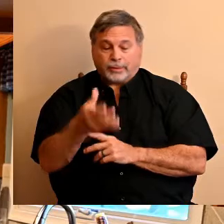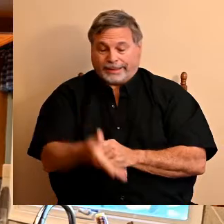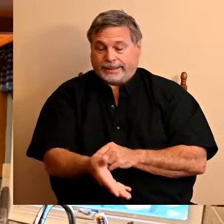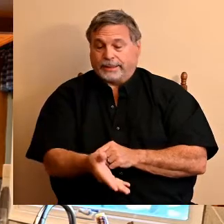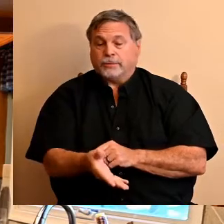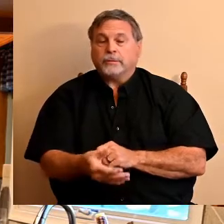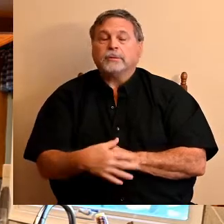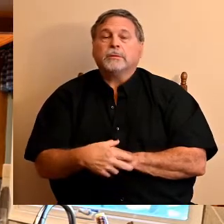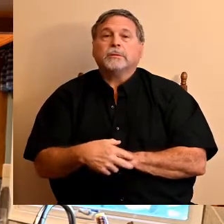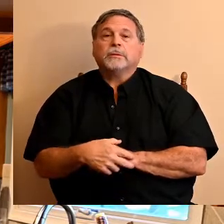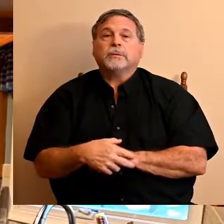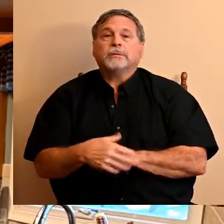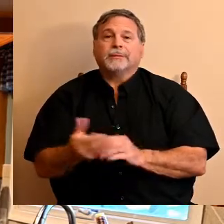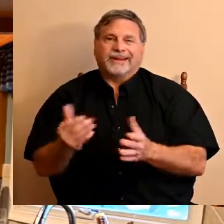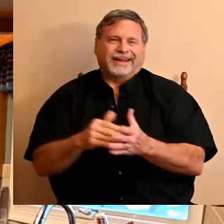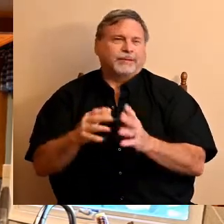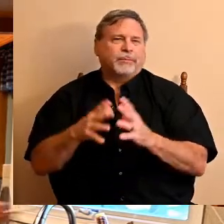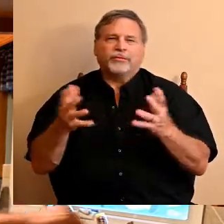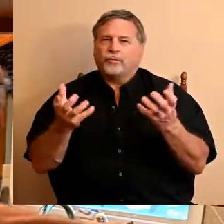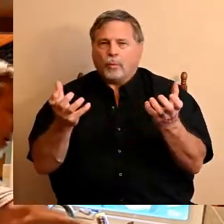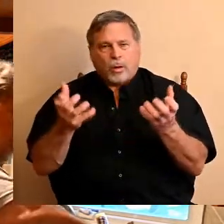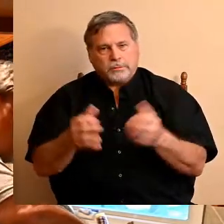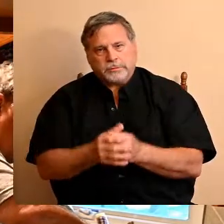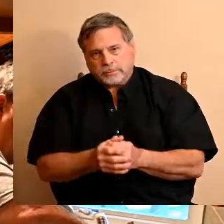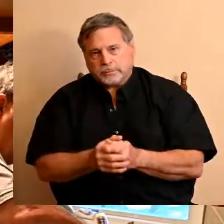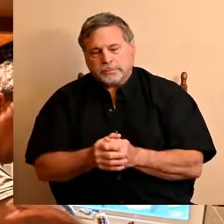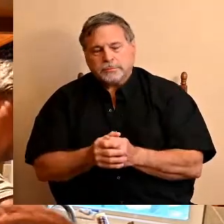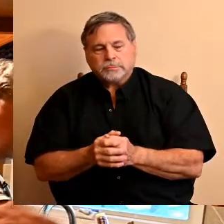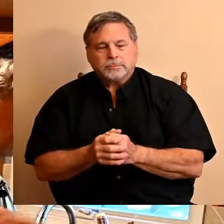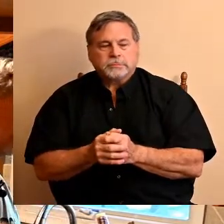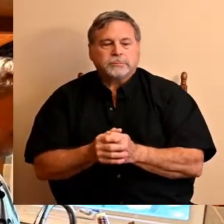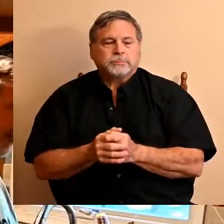as much as you want to put down.